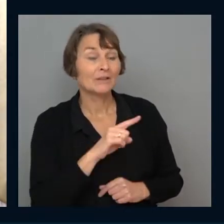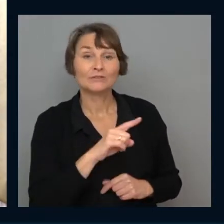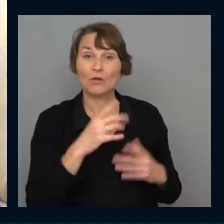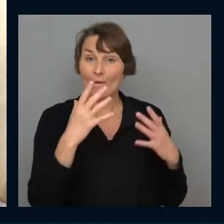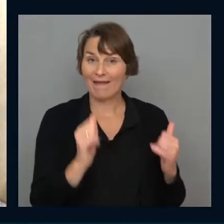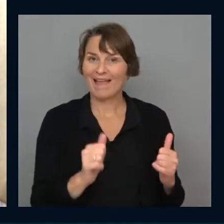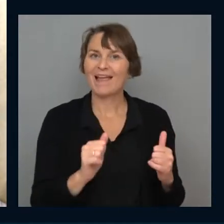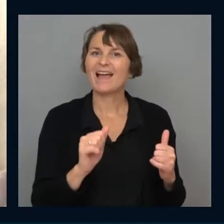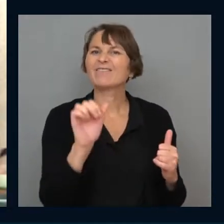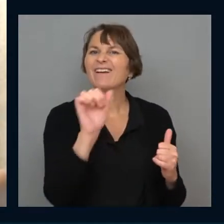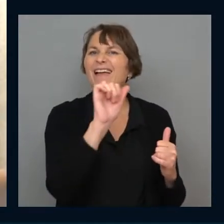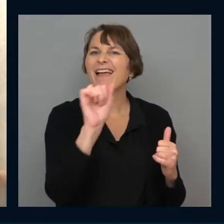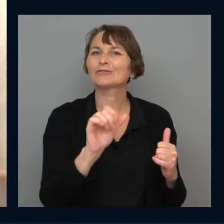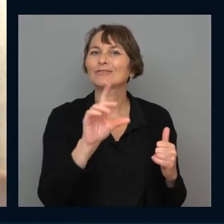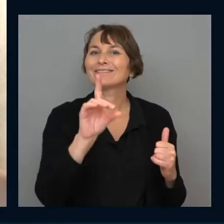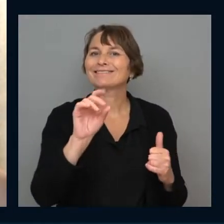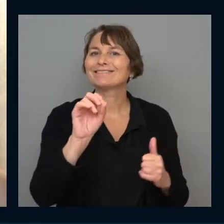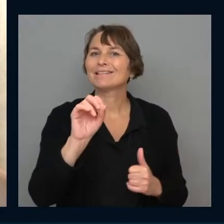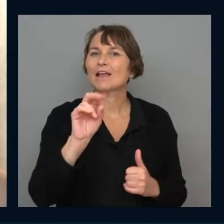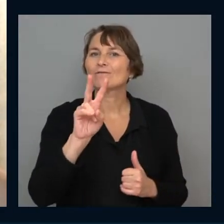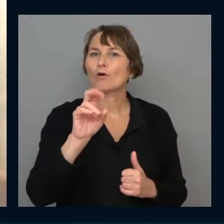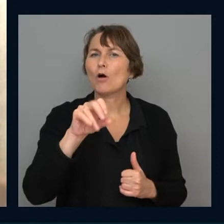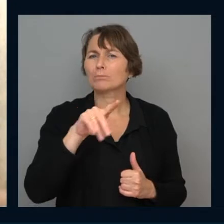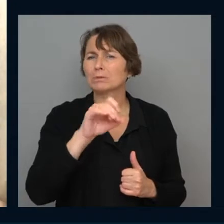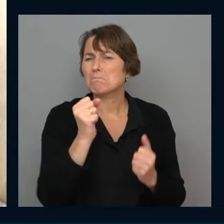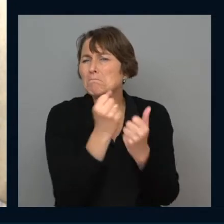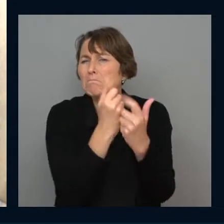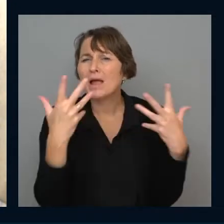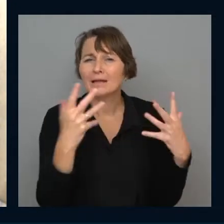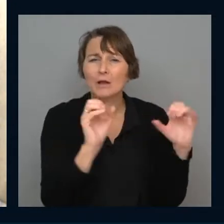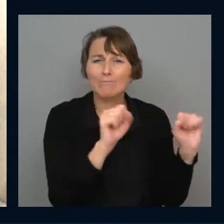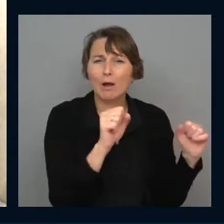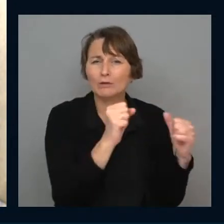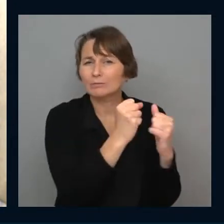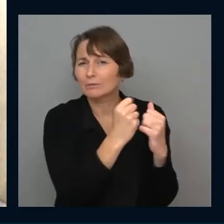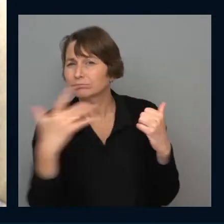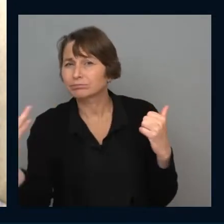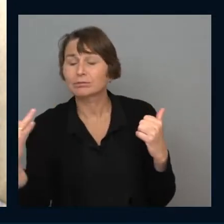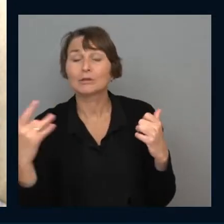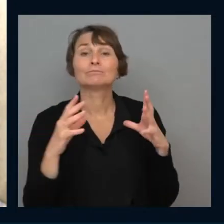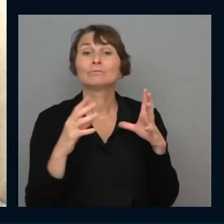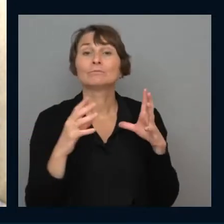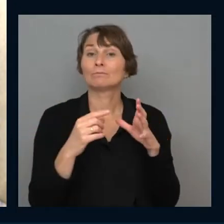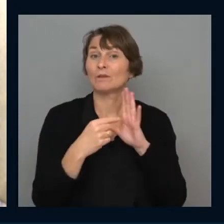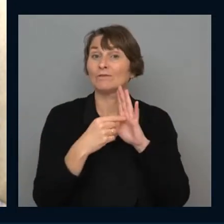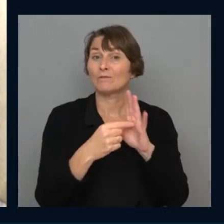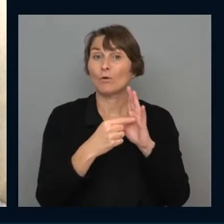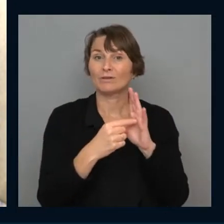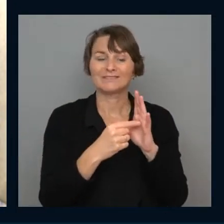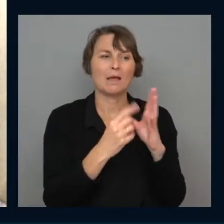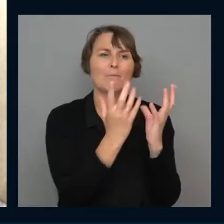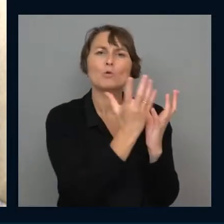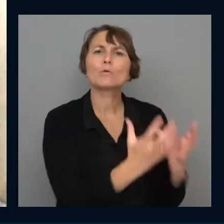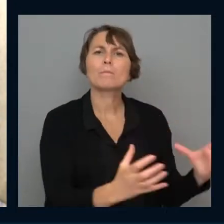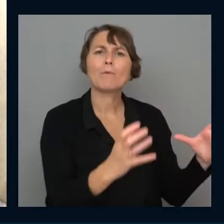different options and possibilities. For instance, a place to store your repository and to build your pipelines are well-known